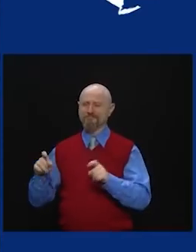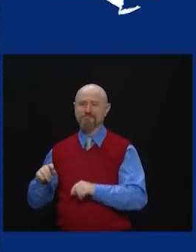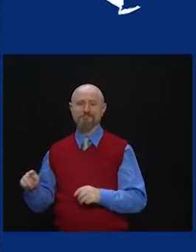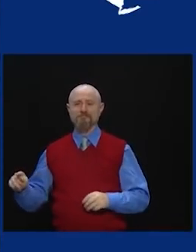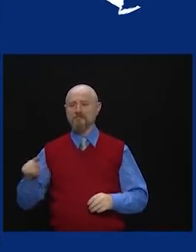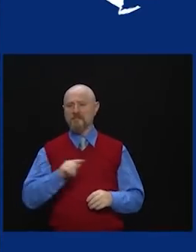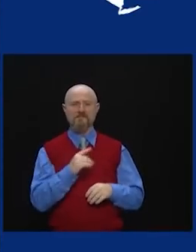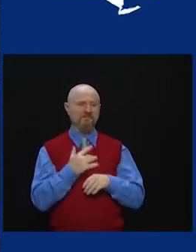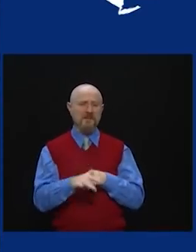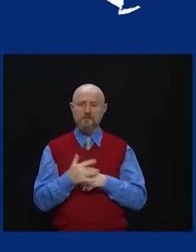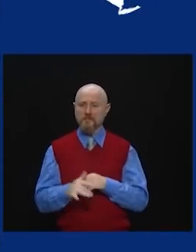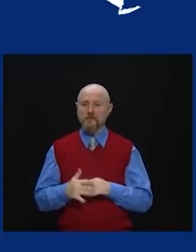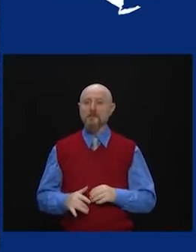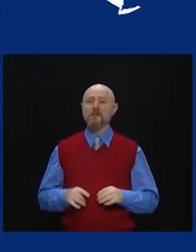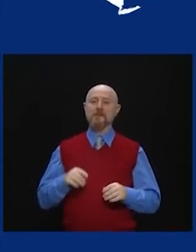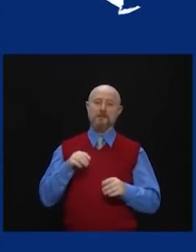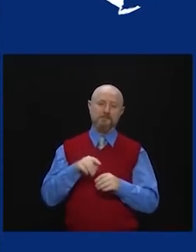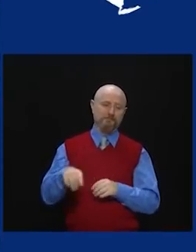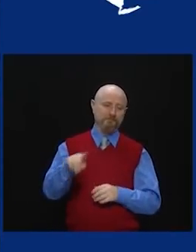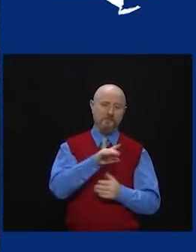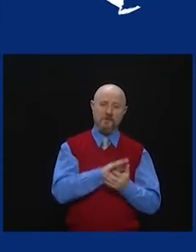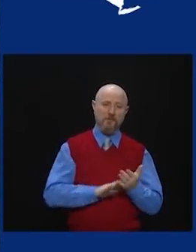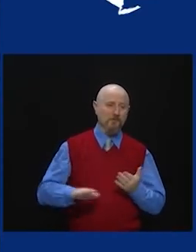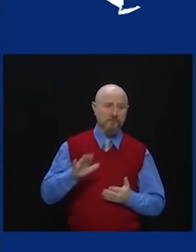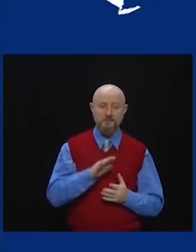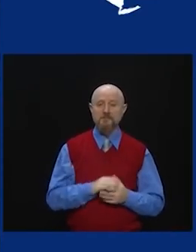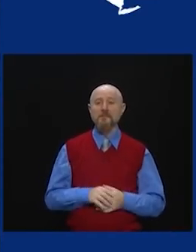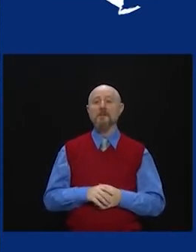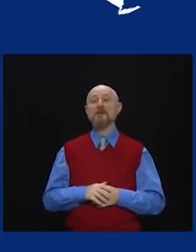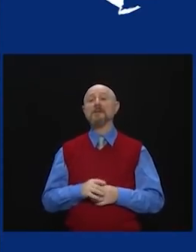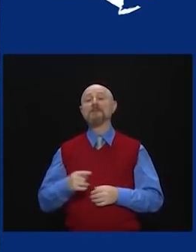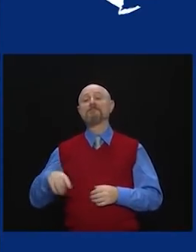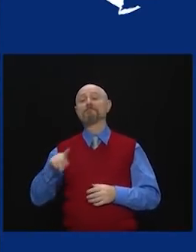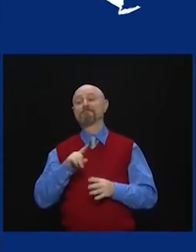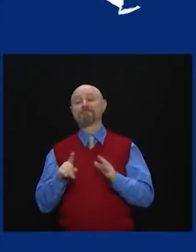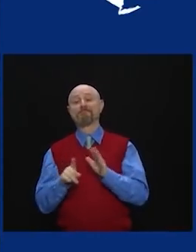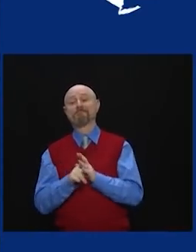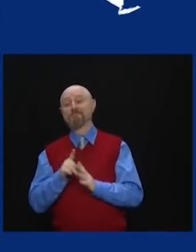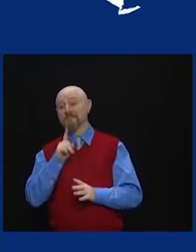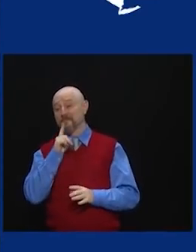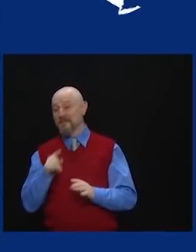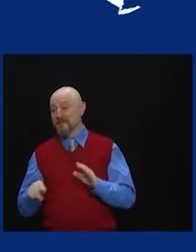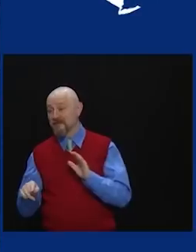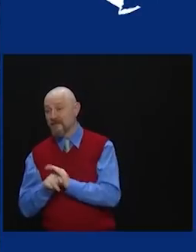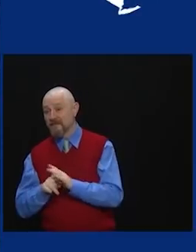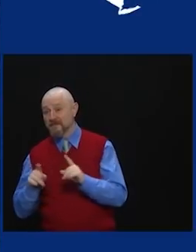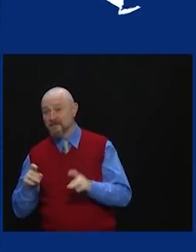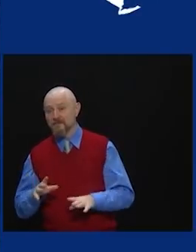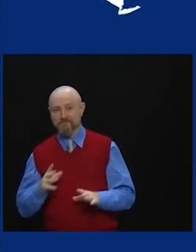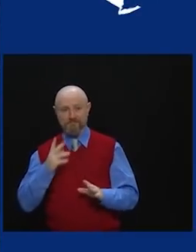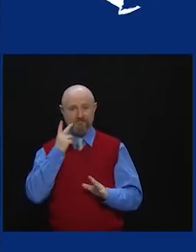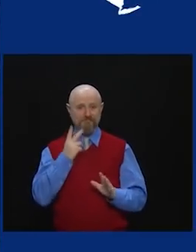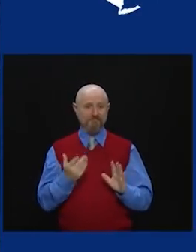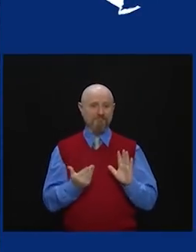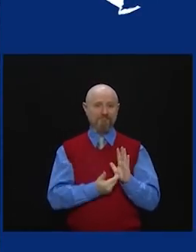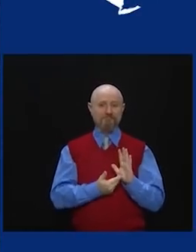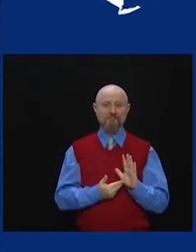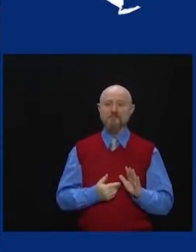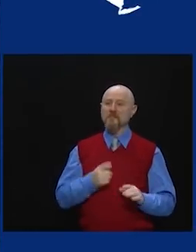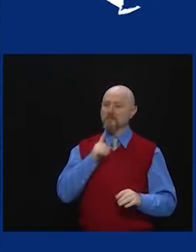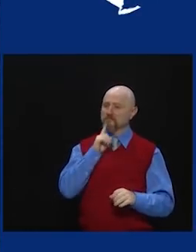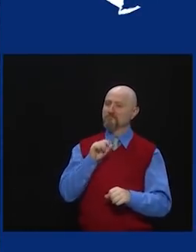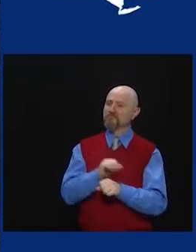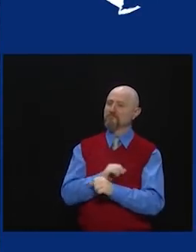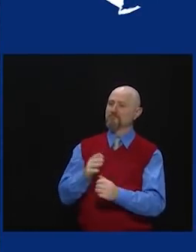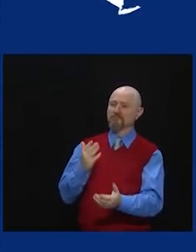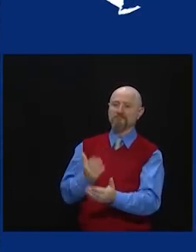with a negative test. What happens once they get there? There's potential for more spread. We saw that before they left. But the question is, how sick